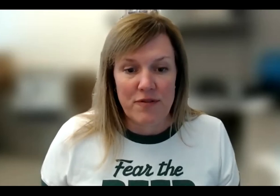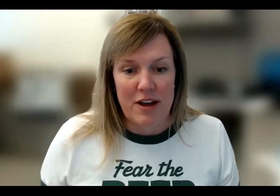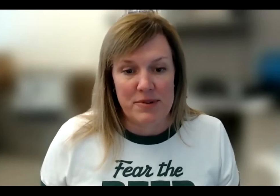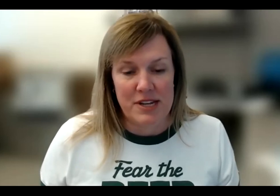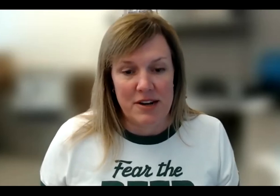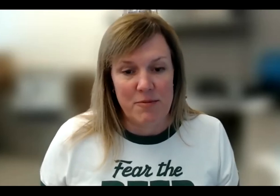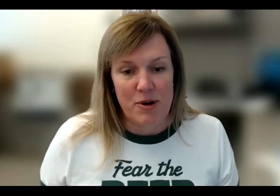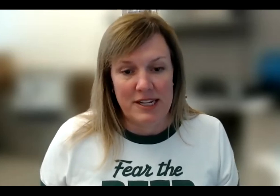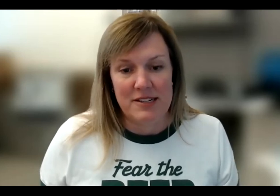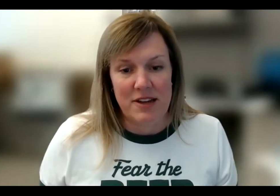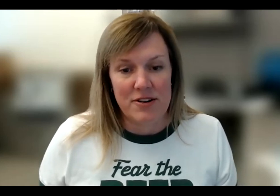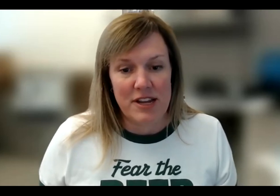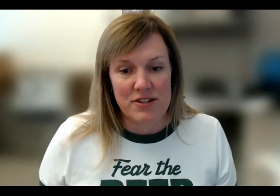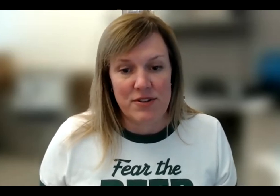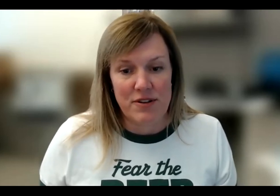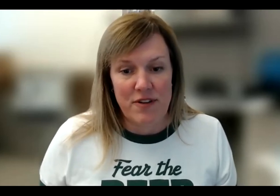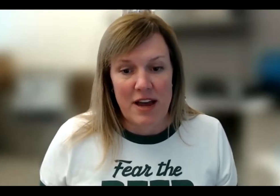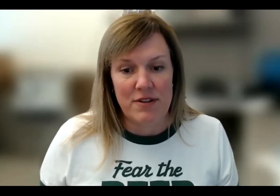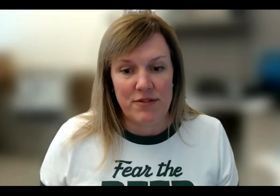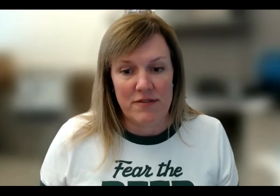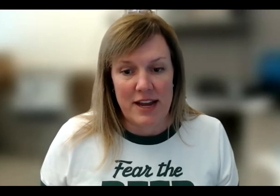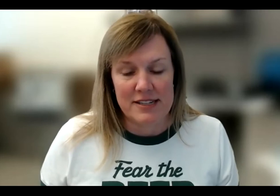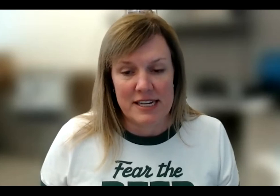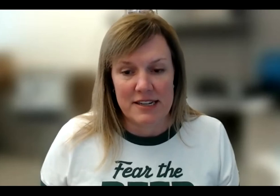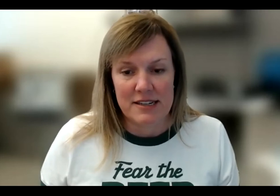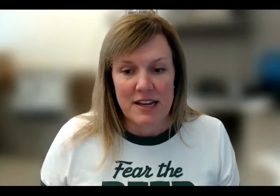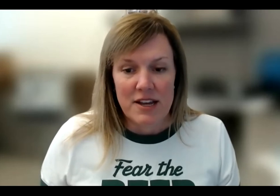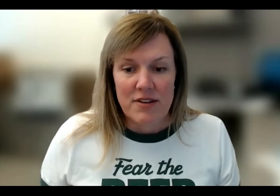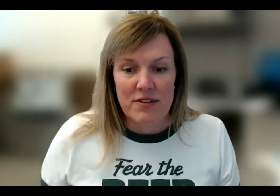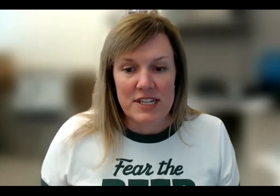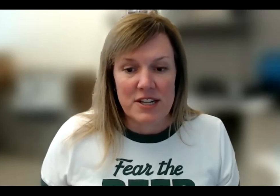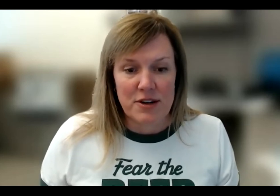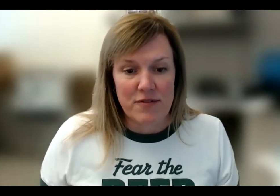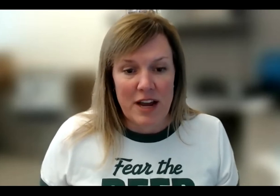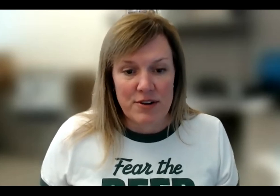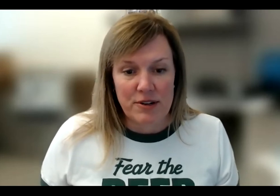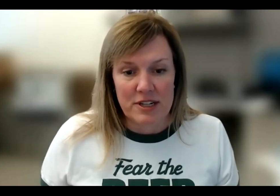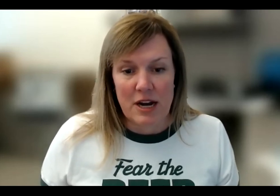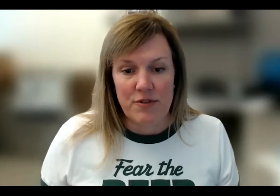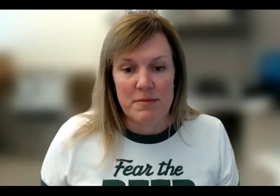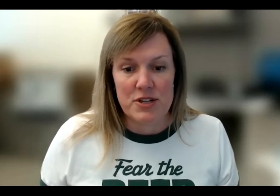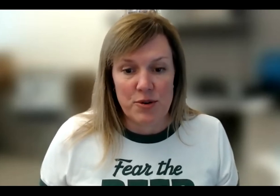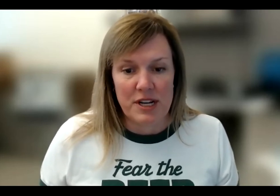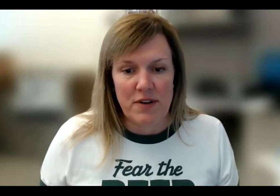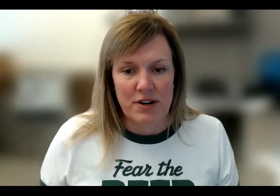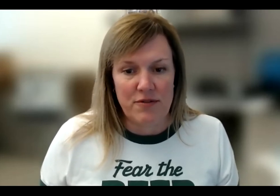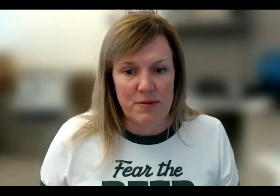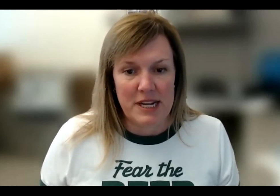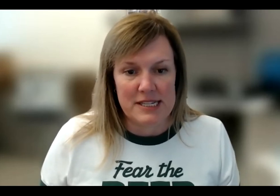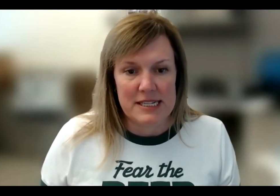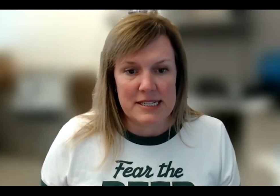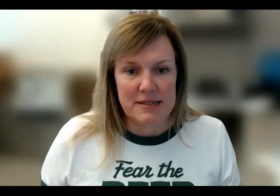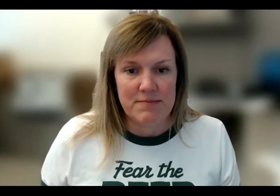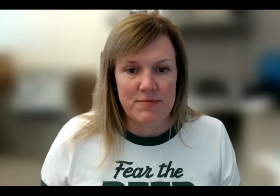and only 35% of Milwaukeeans under the age of 35 are fully vaccinated. 15 to 35-year-olds account for the majority of our